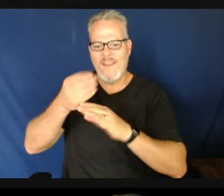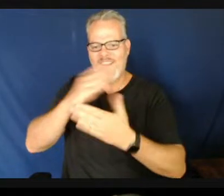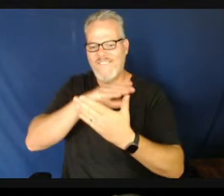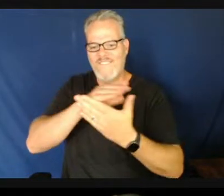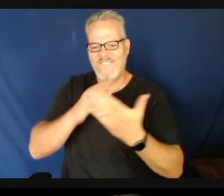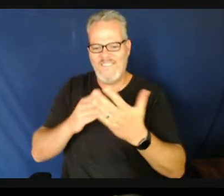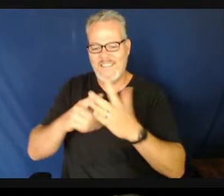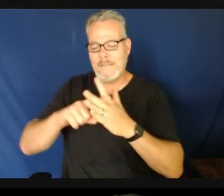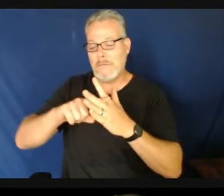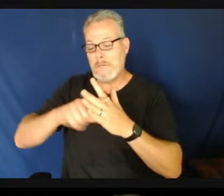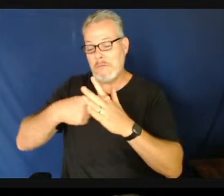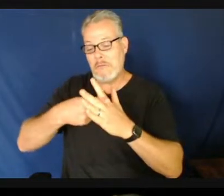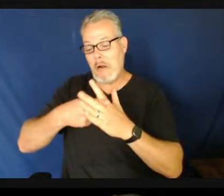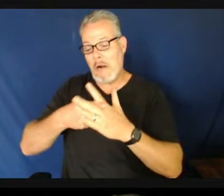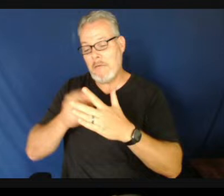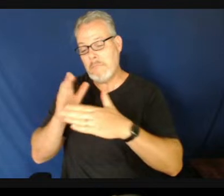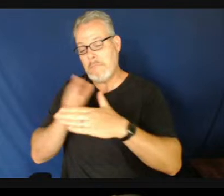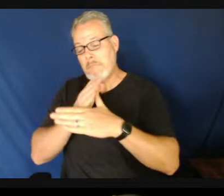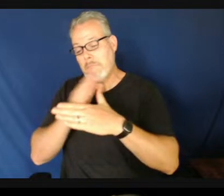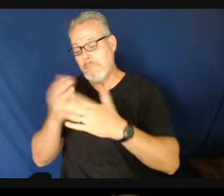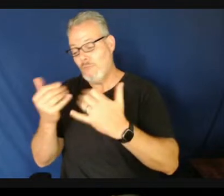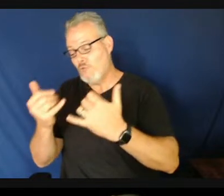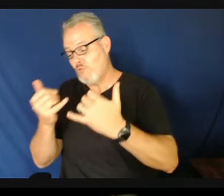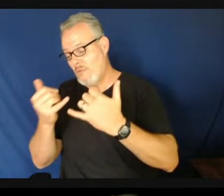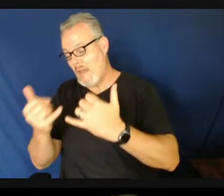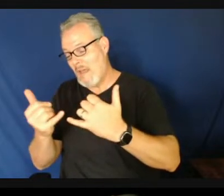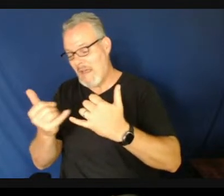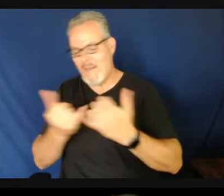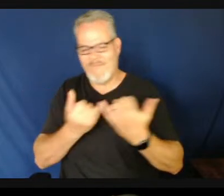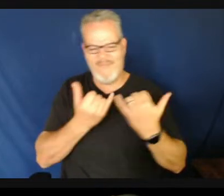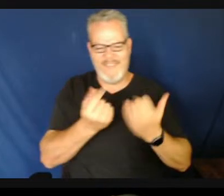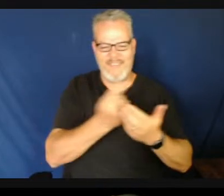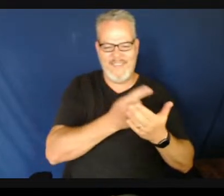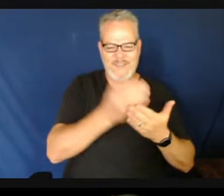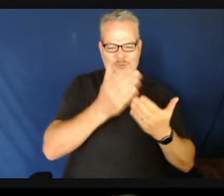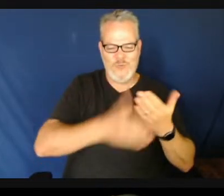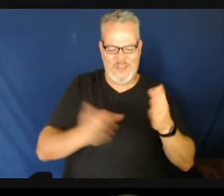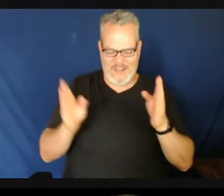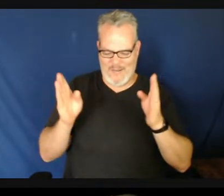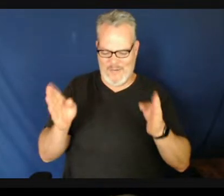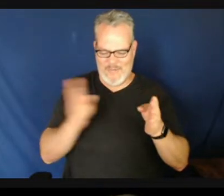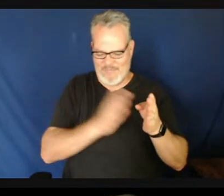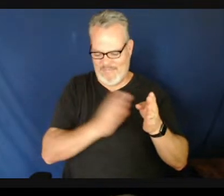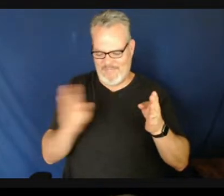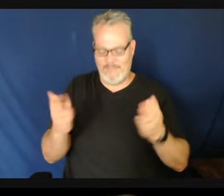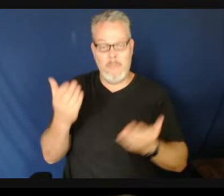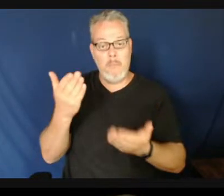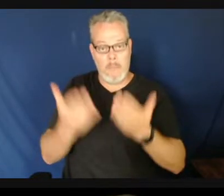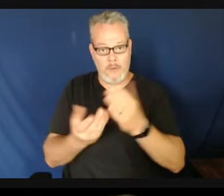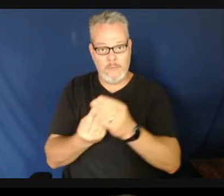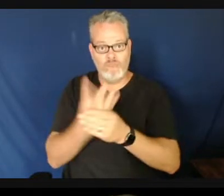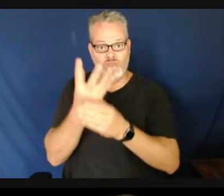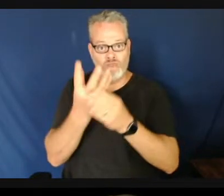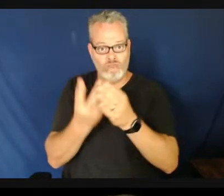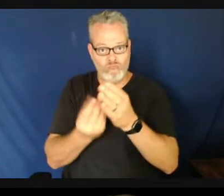start sometime between today and this weekend, with the possibility of more lava flows preceding the fountain phase.